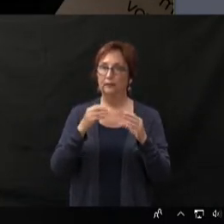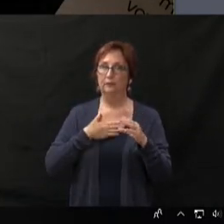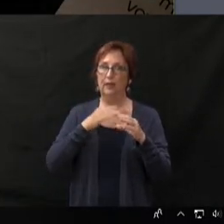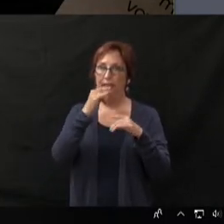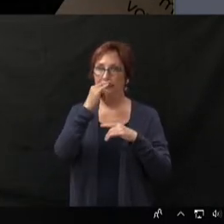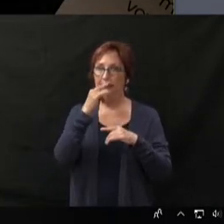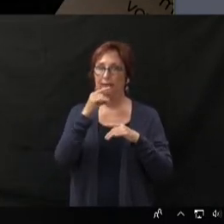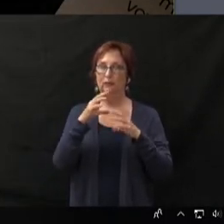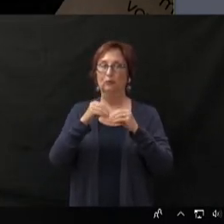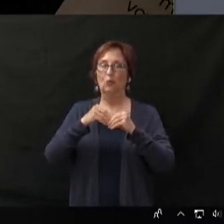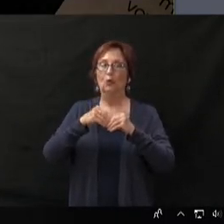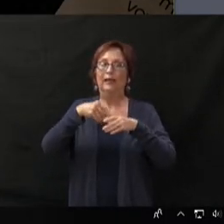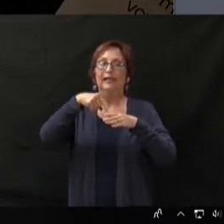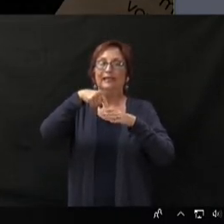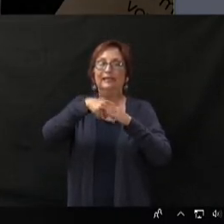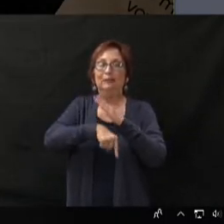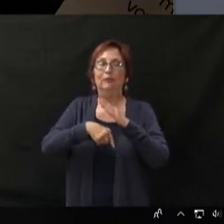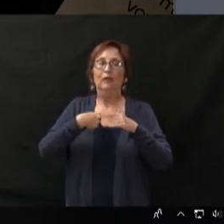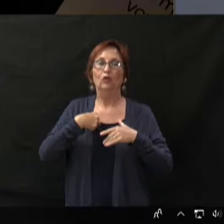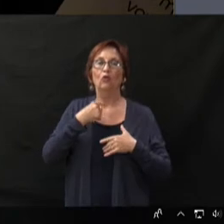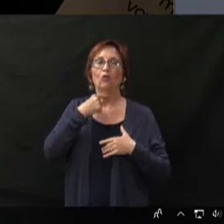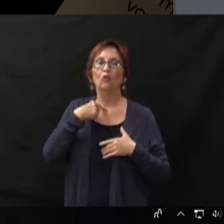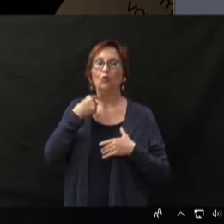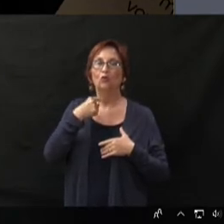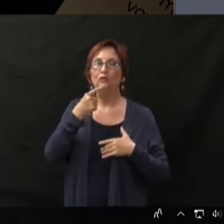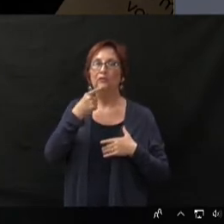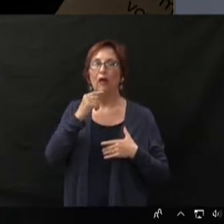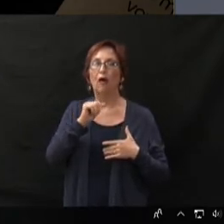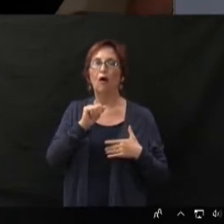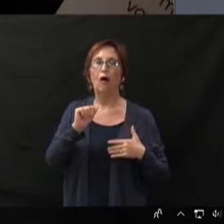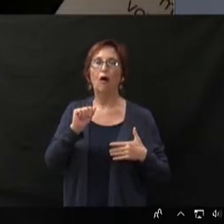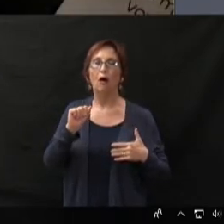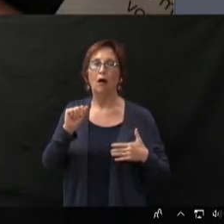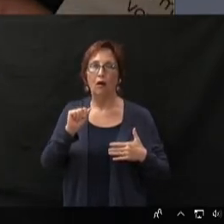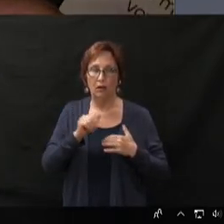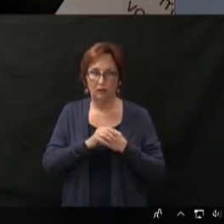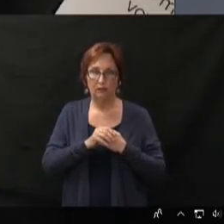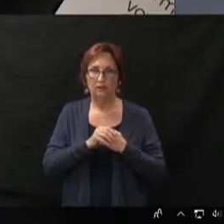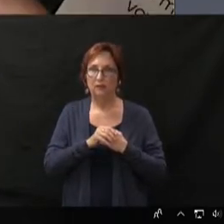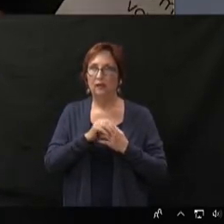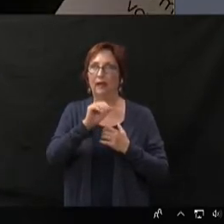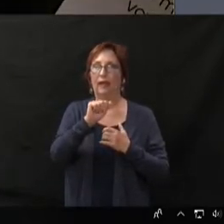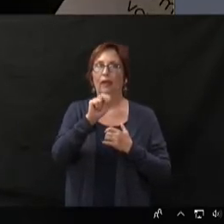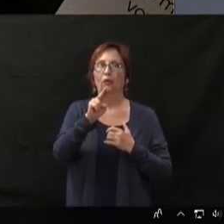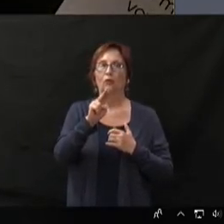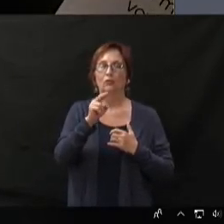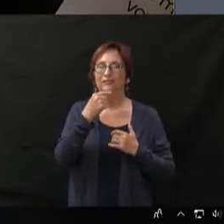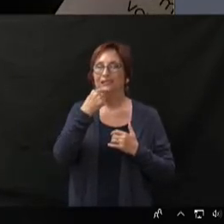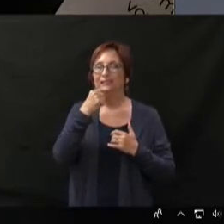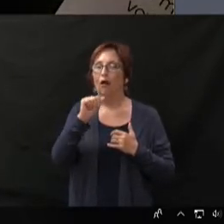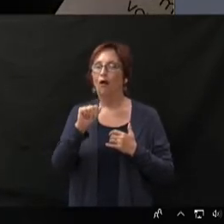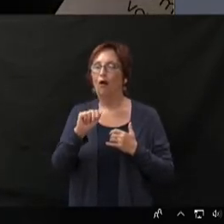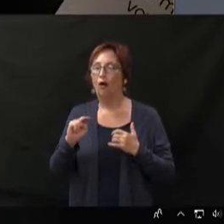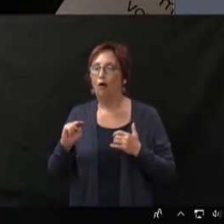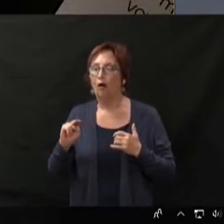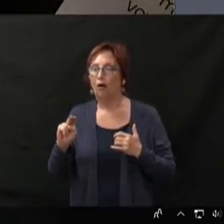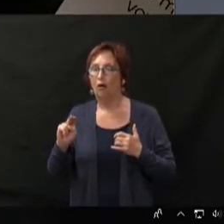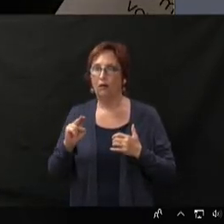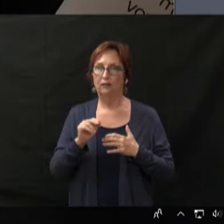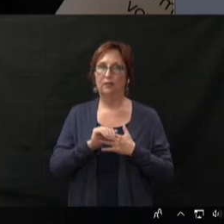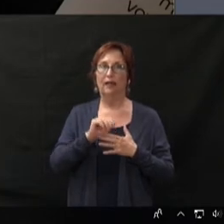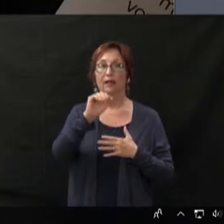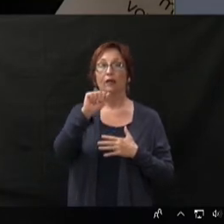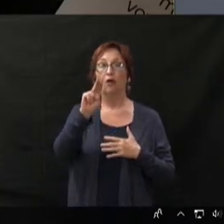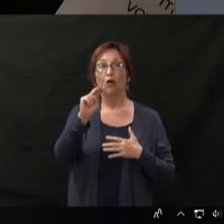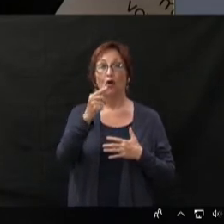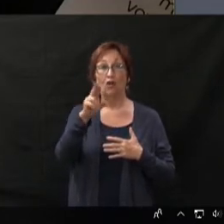your throat, and you say, aw. What is it? Aw. AU says aw, as in August. Everybody